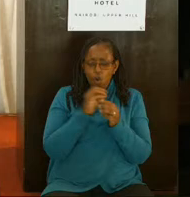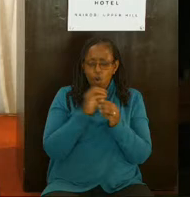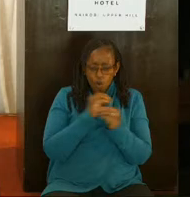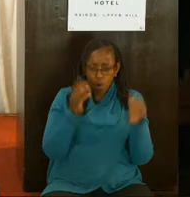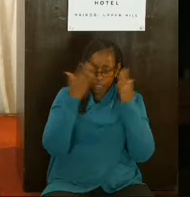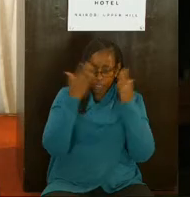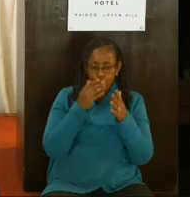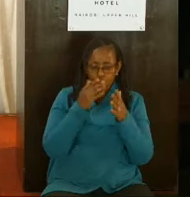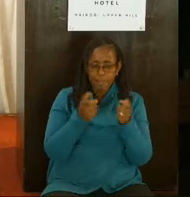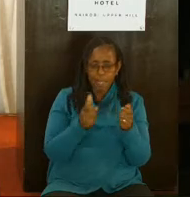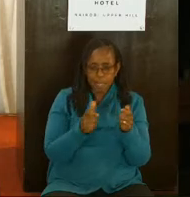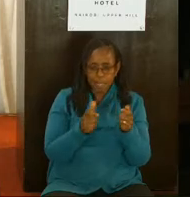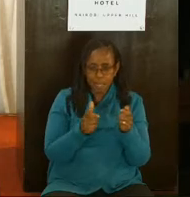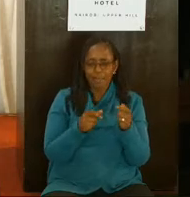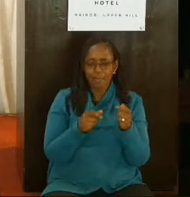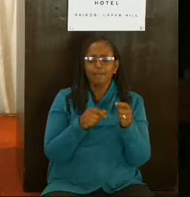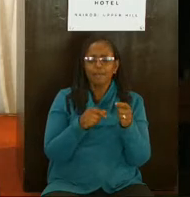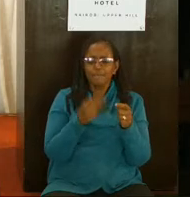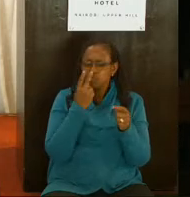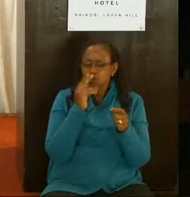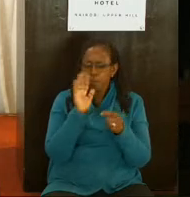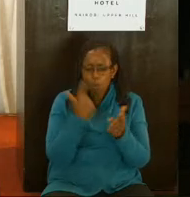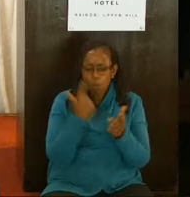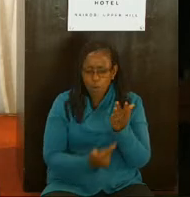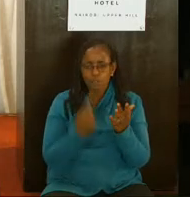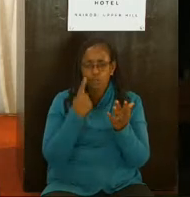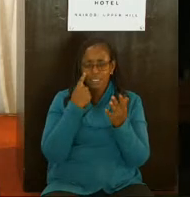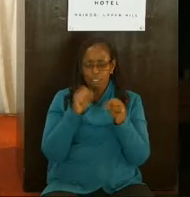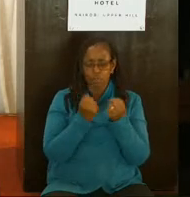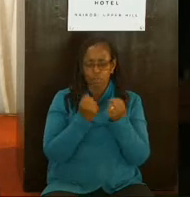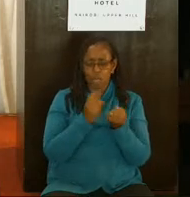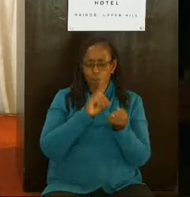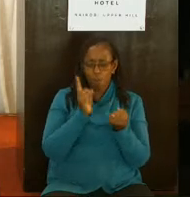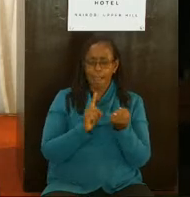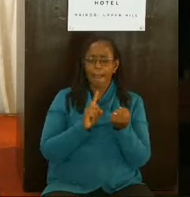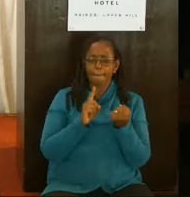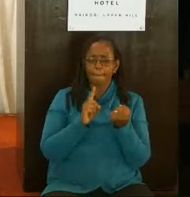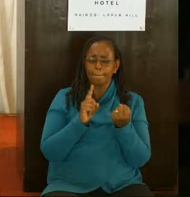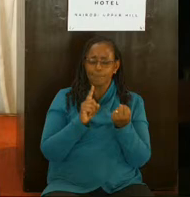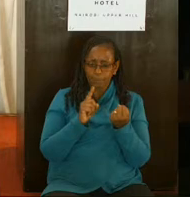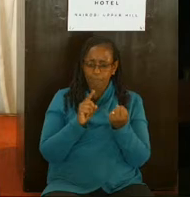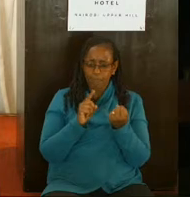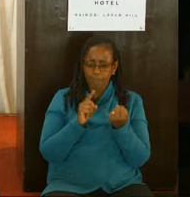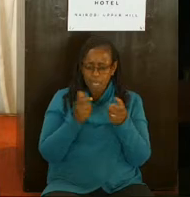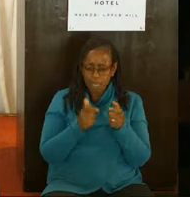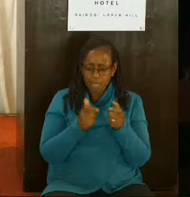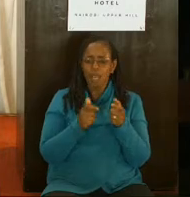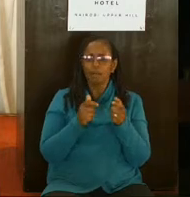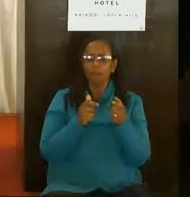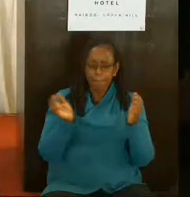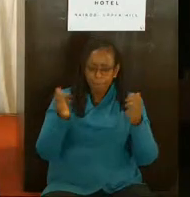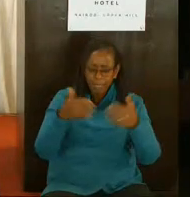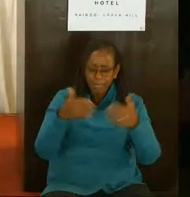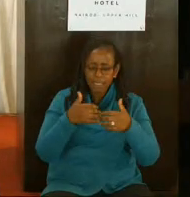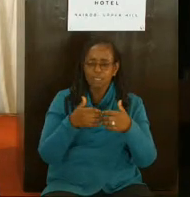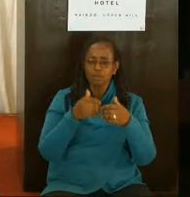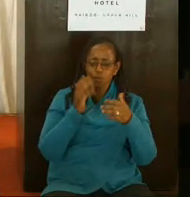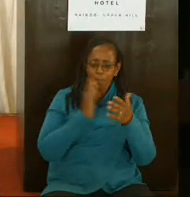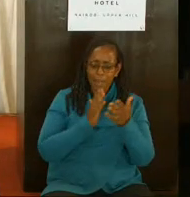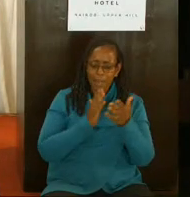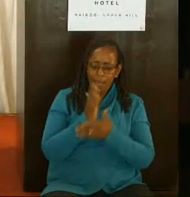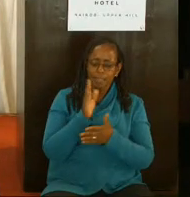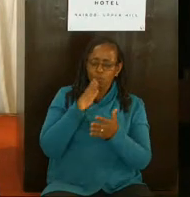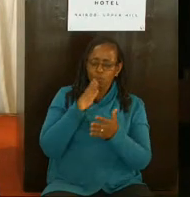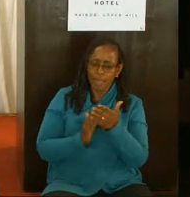amic's vision is to see a society in which the media Embraces and promotes Equitable development human rights and women rights